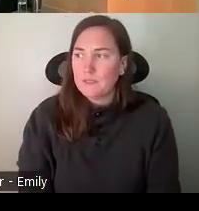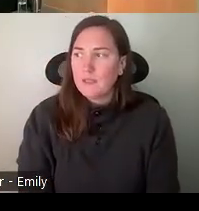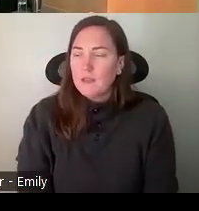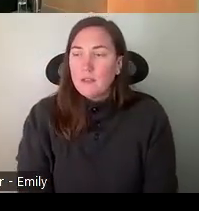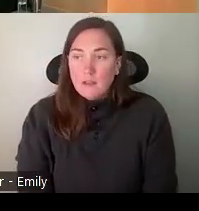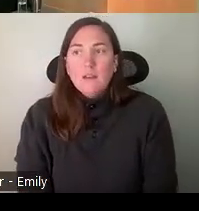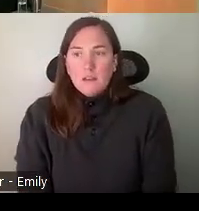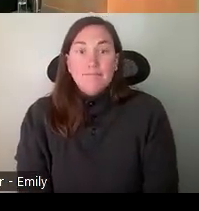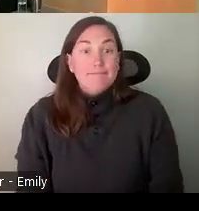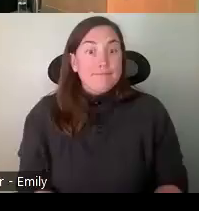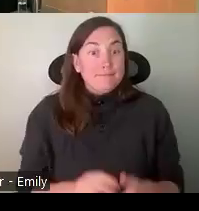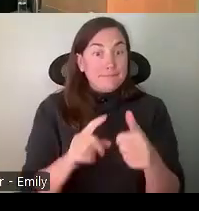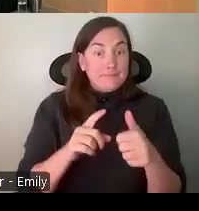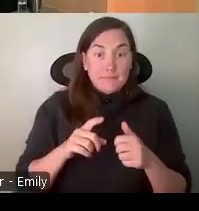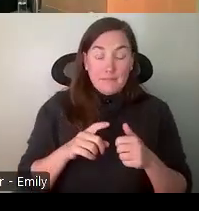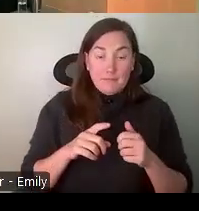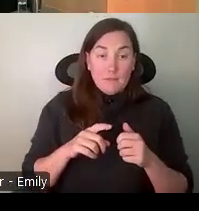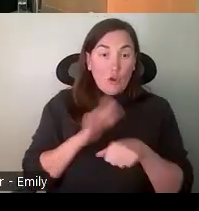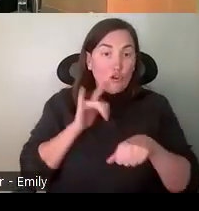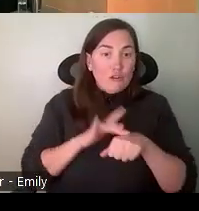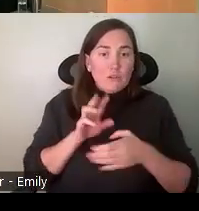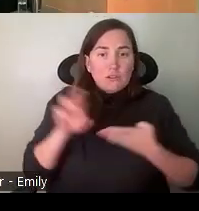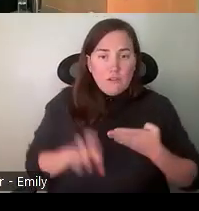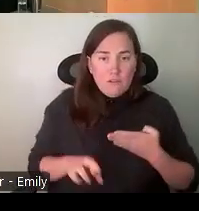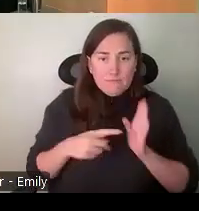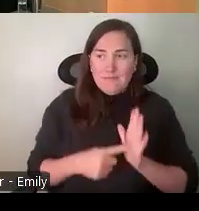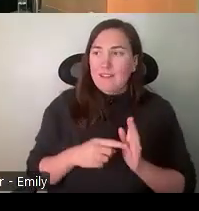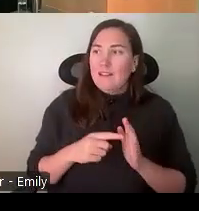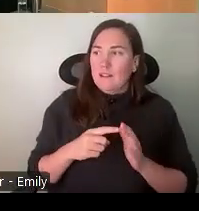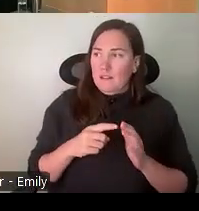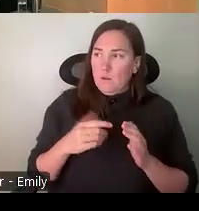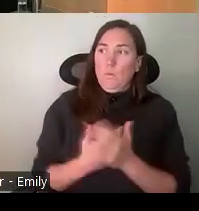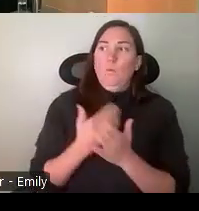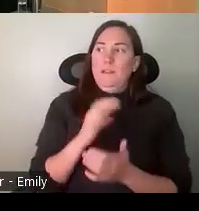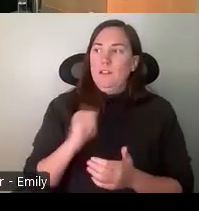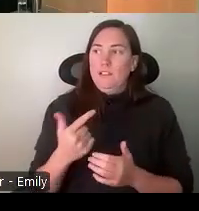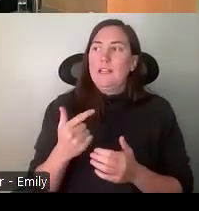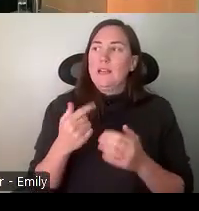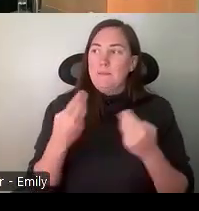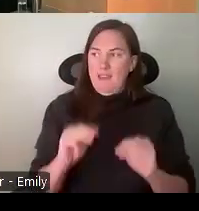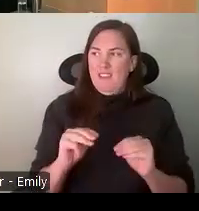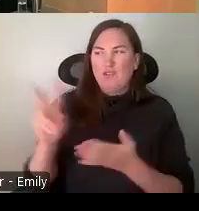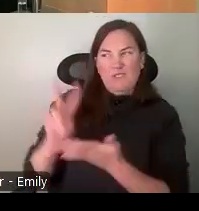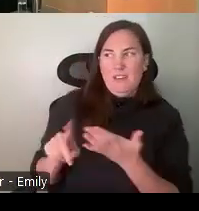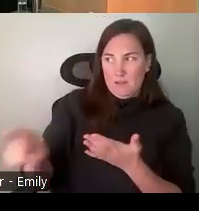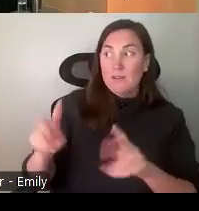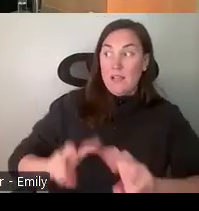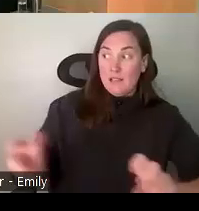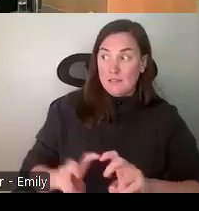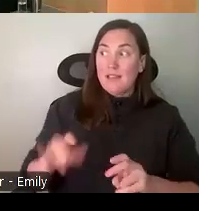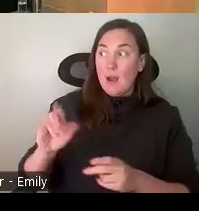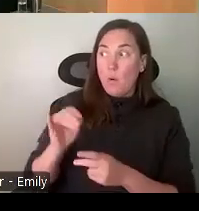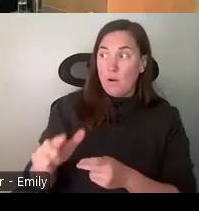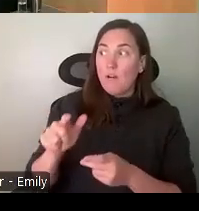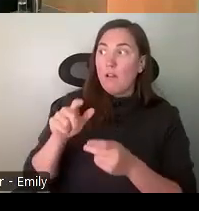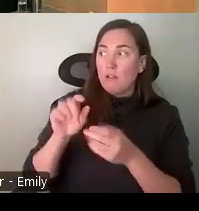So our initial results suggest that the innovative EEG methods that are used to assess cortical tracking of natural stimuli, such